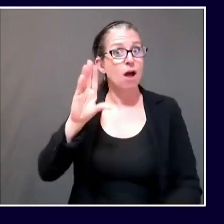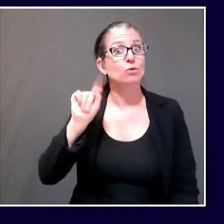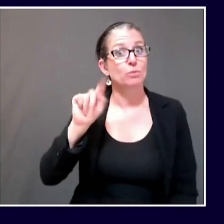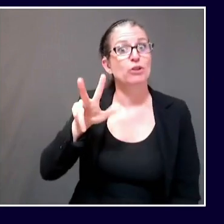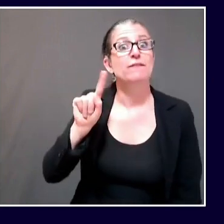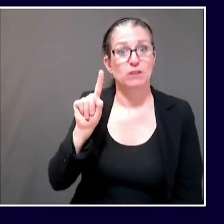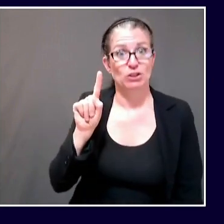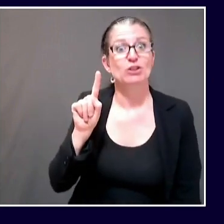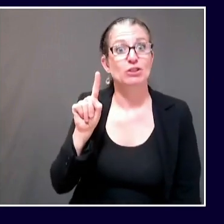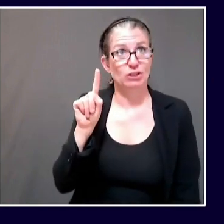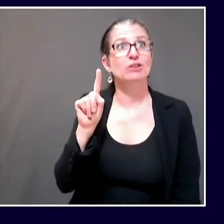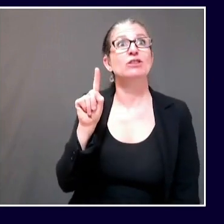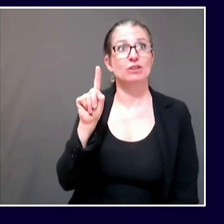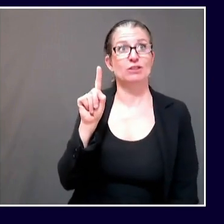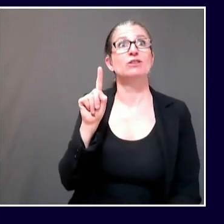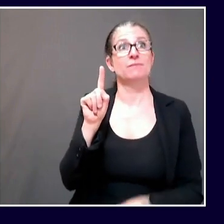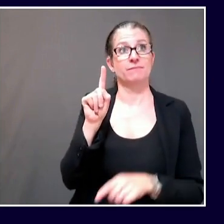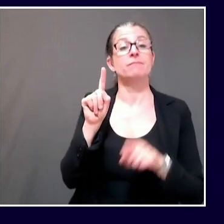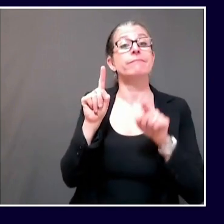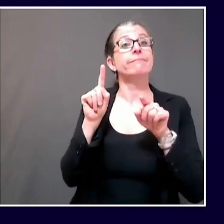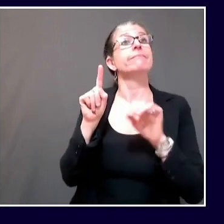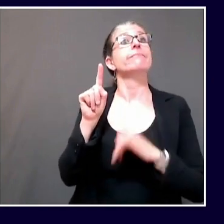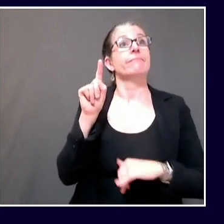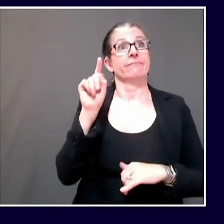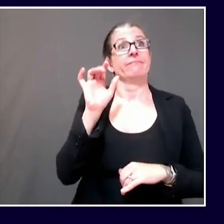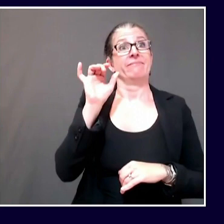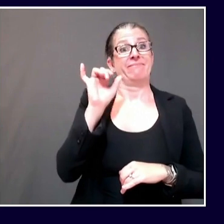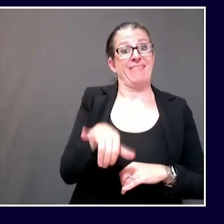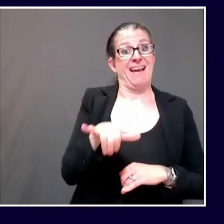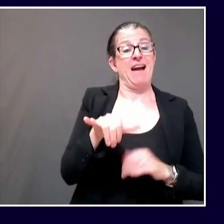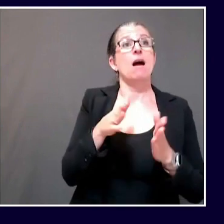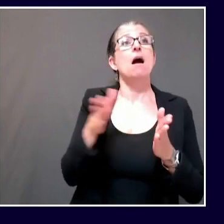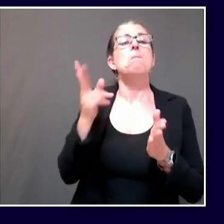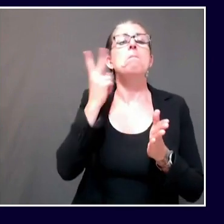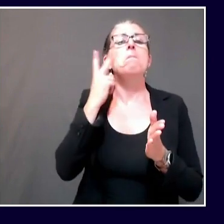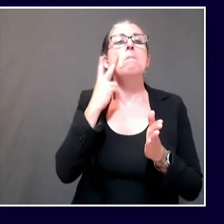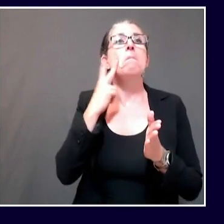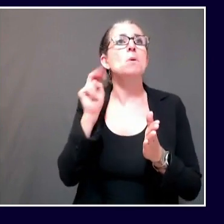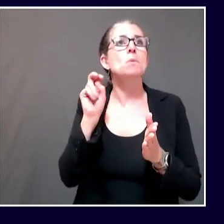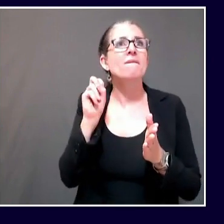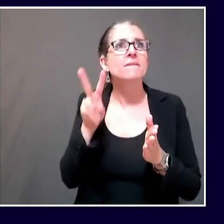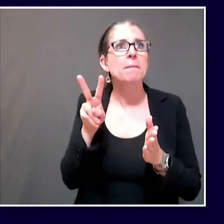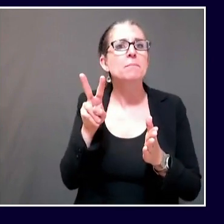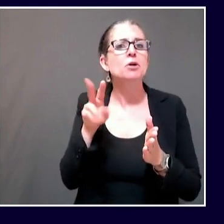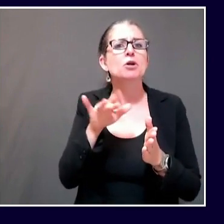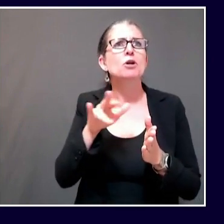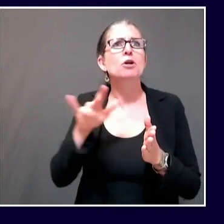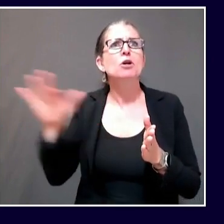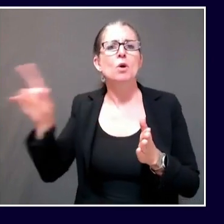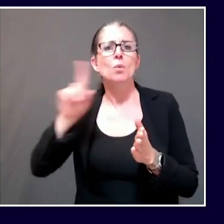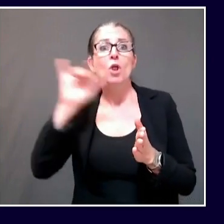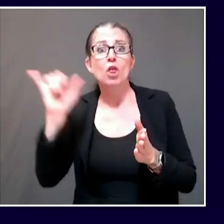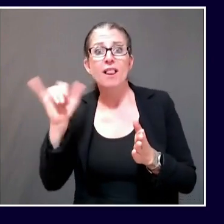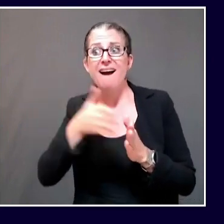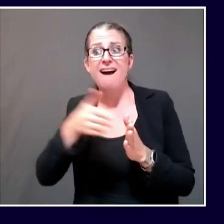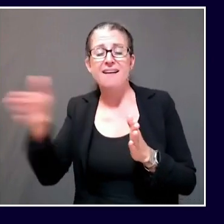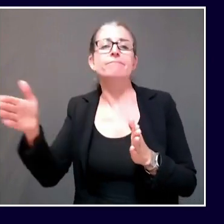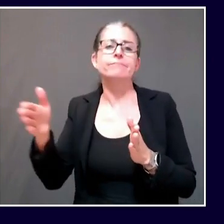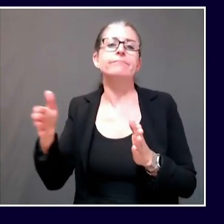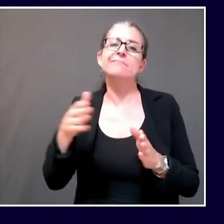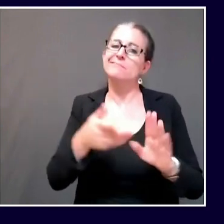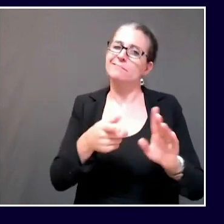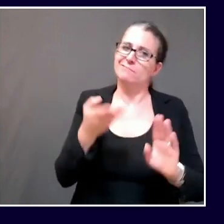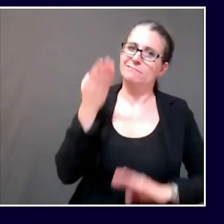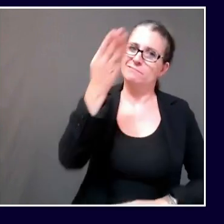bill insurance companies for their service. The swab and send locations continue to increase their volume of specimen